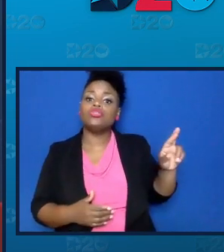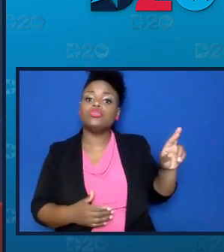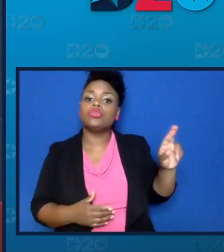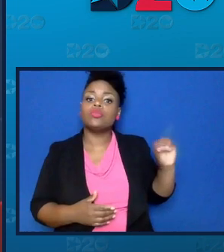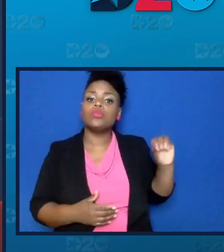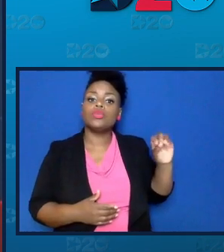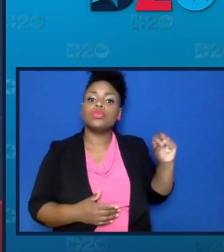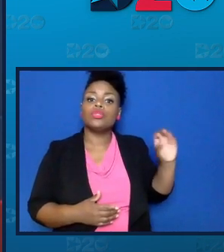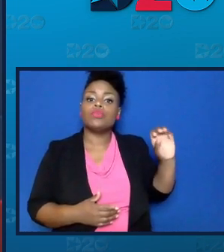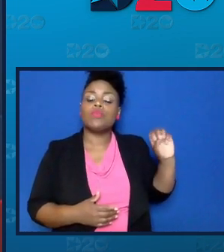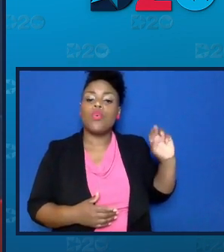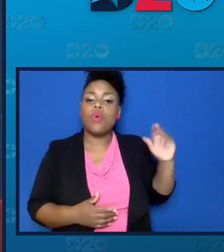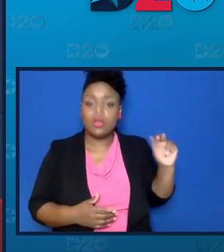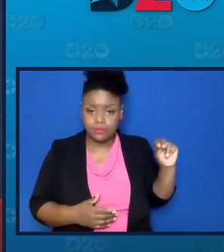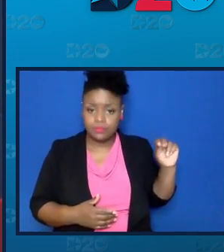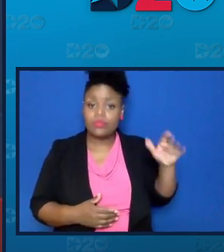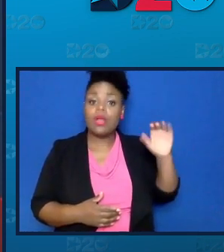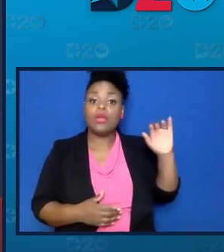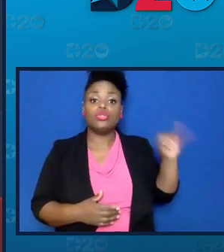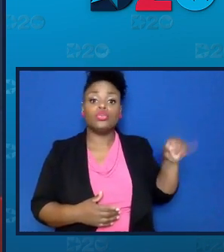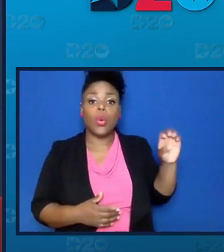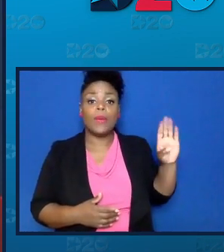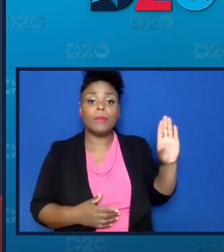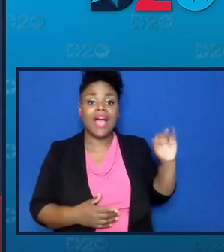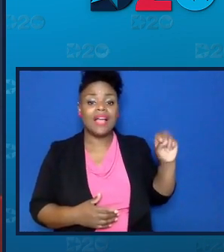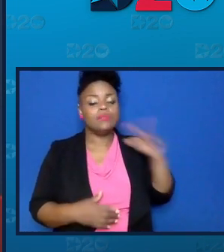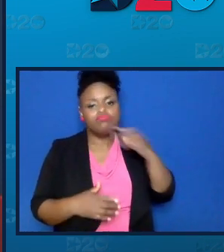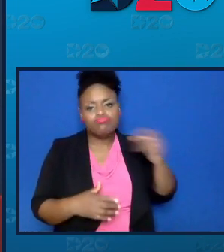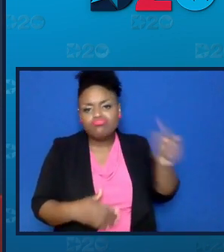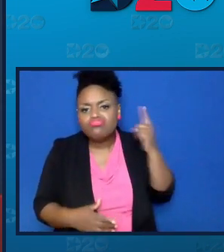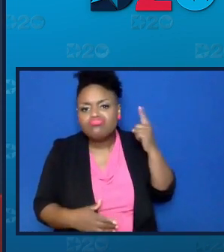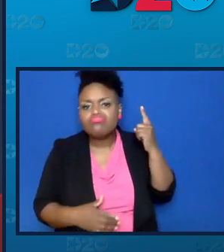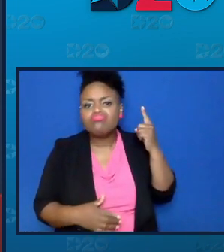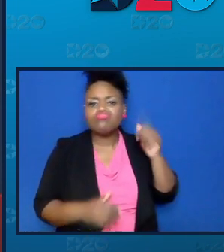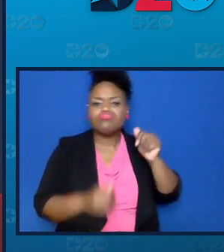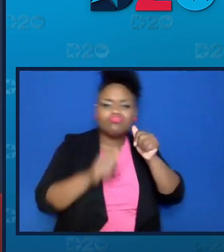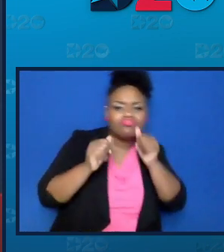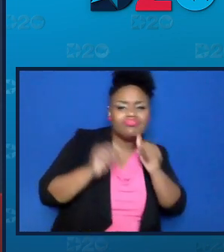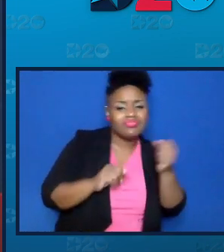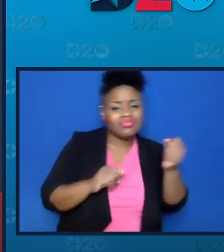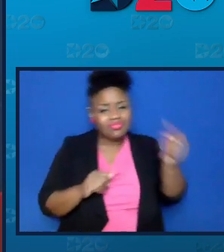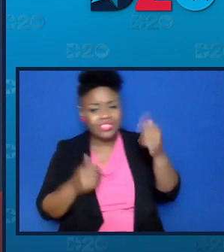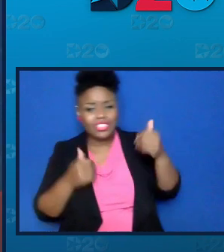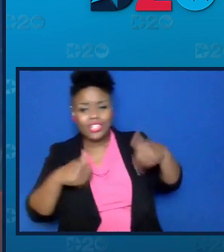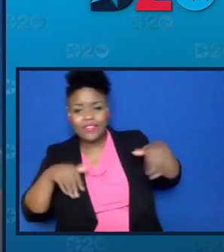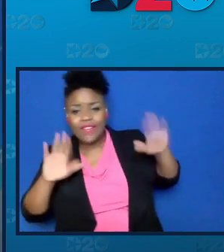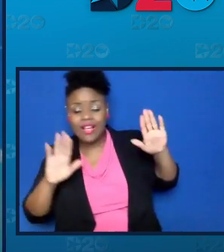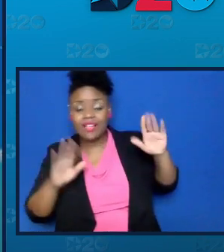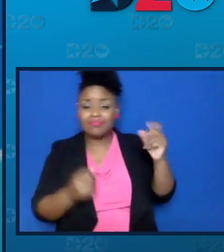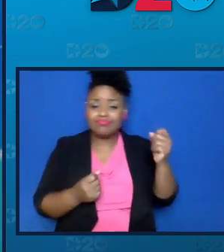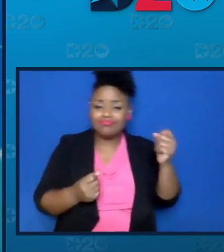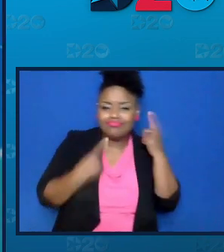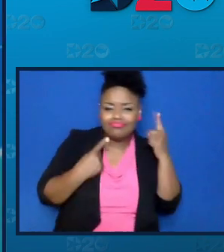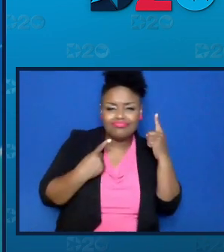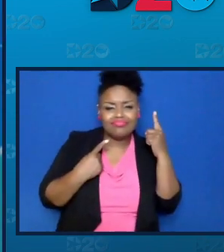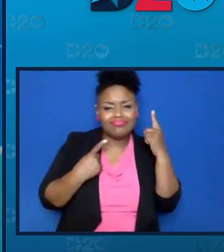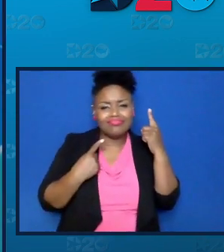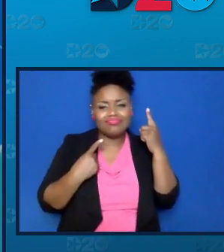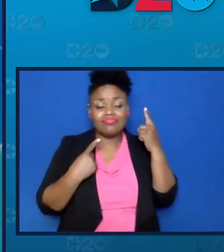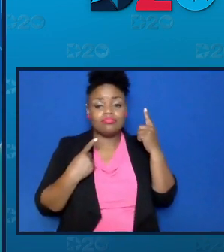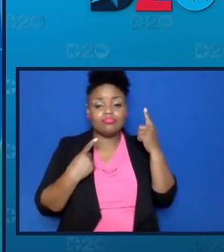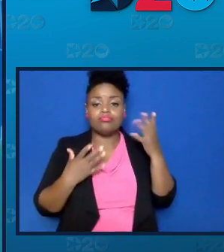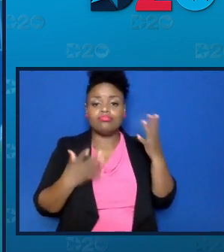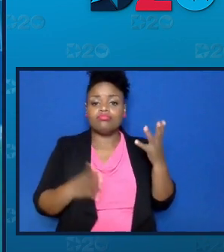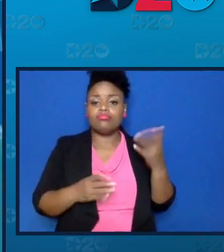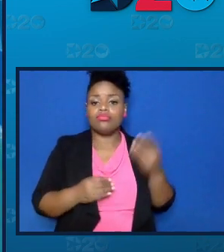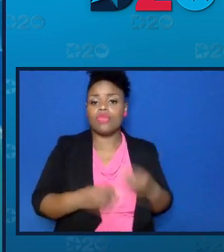understands suffering and loss and sacrifice. Mayor Pete Buttigieg also knows something about sacrifice.